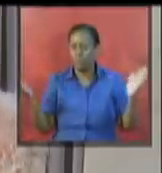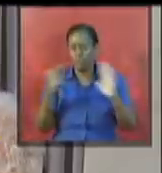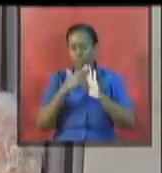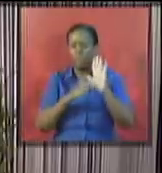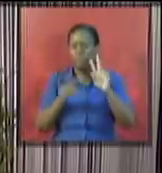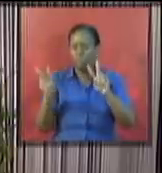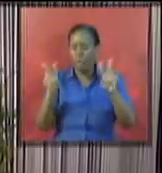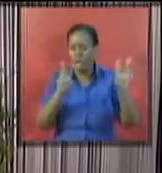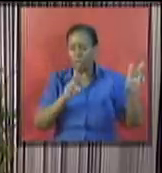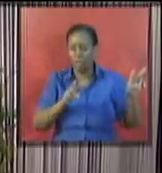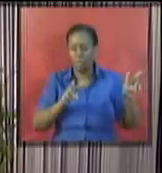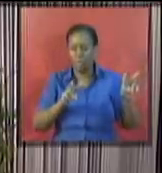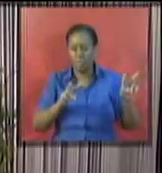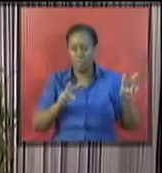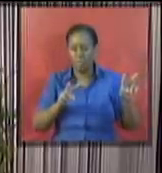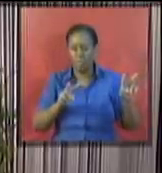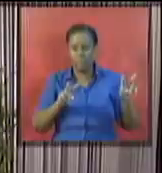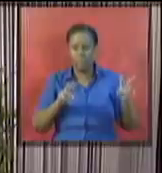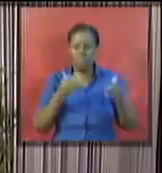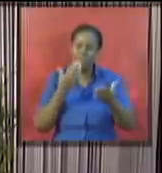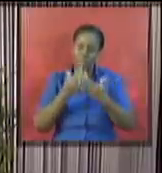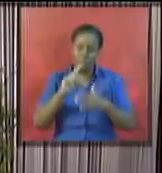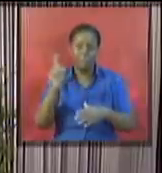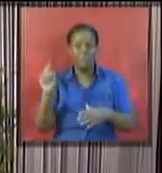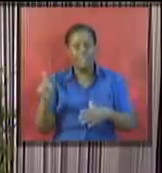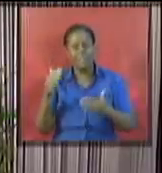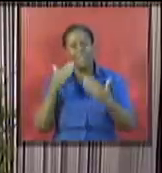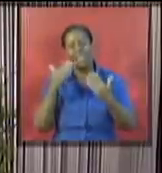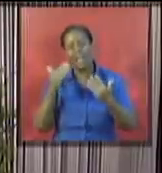Dr. Nandram and Minister. We move now to Channel 5.